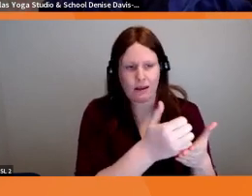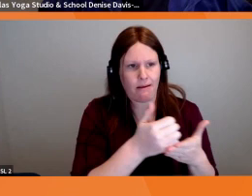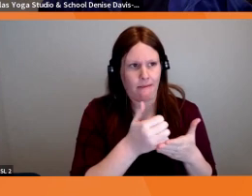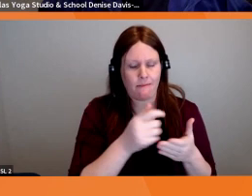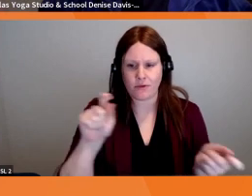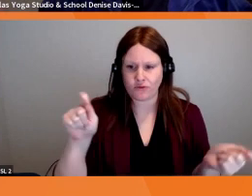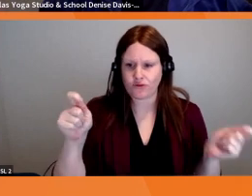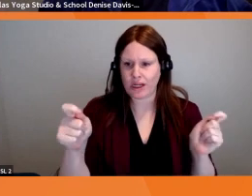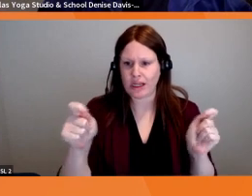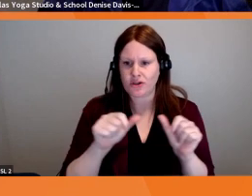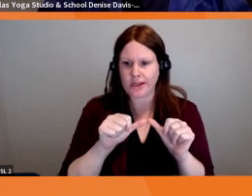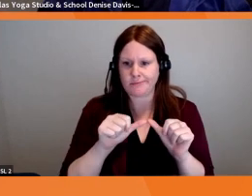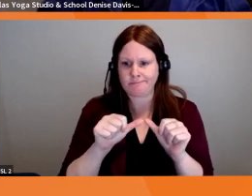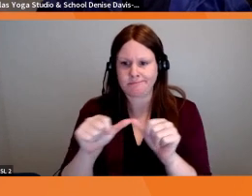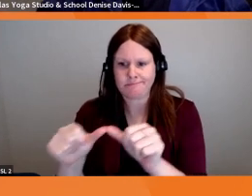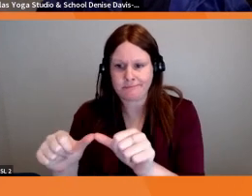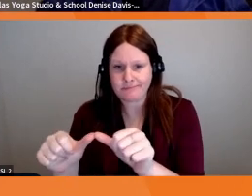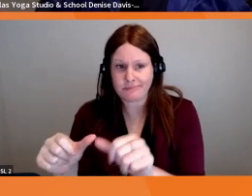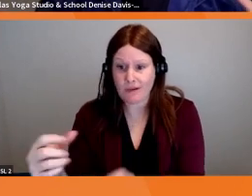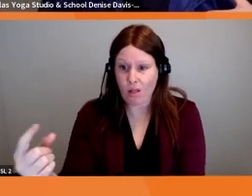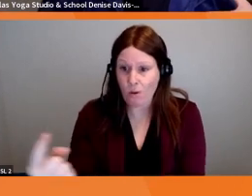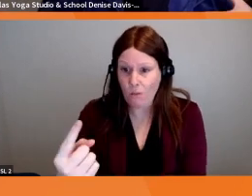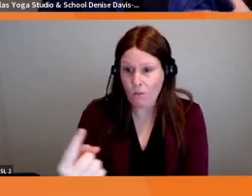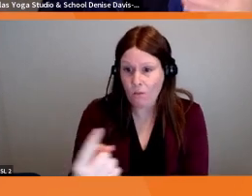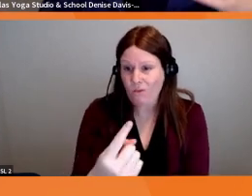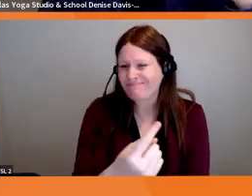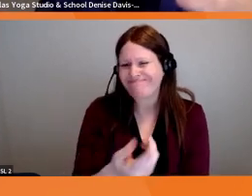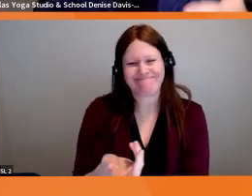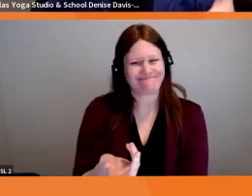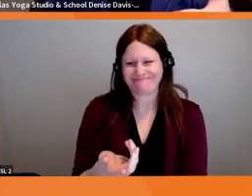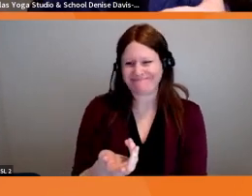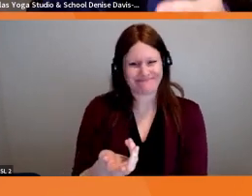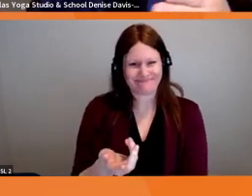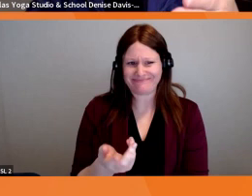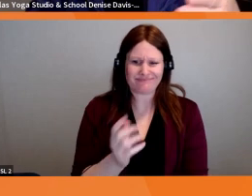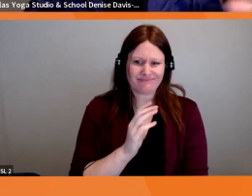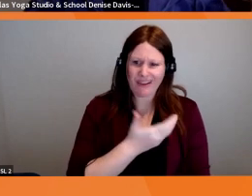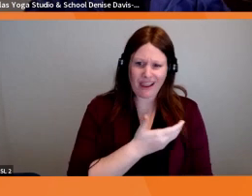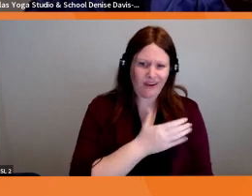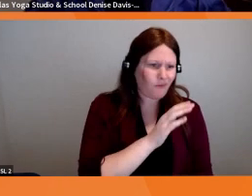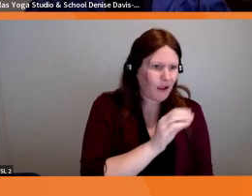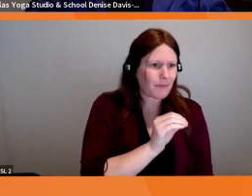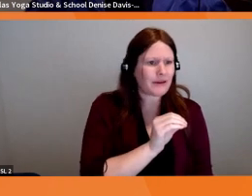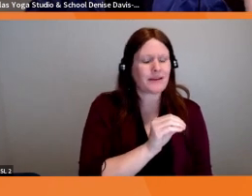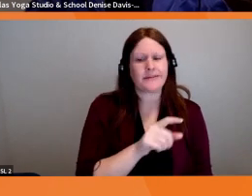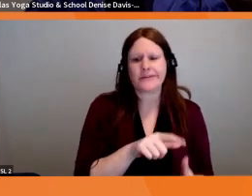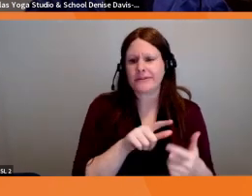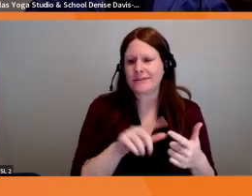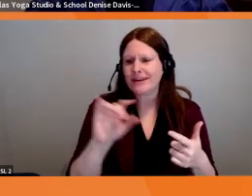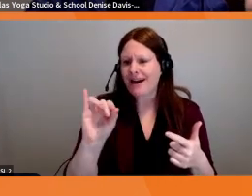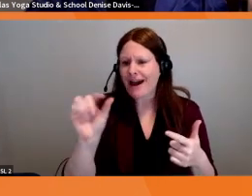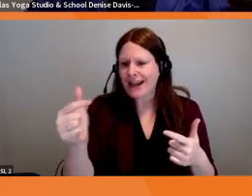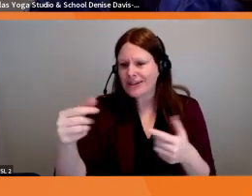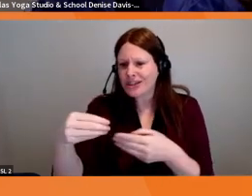to do alone. You don't have to do it alone. There's companies like ours. I'm sure there's companies that are in innovation Guelph. So I'm not